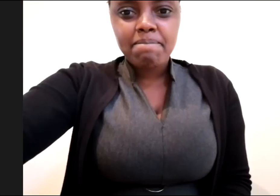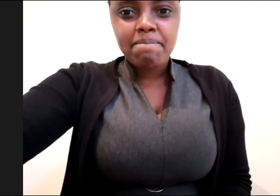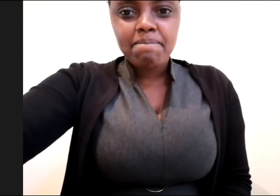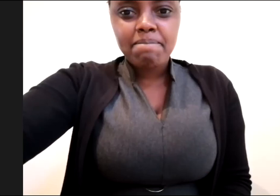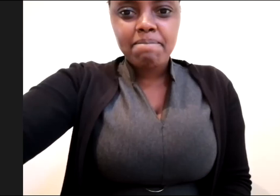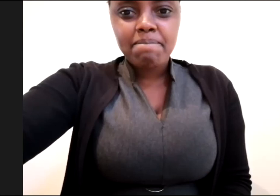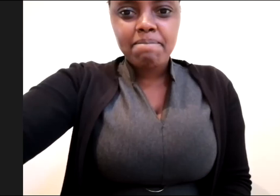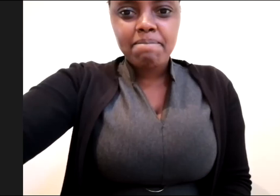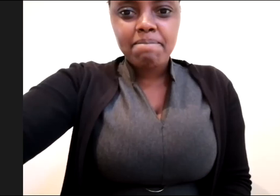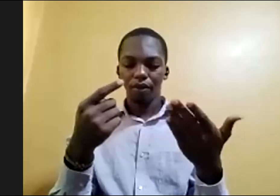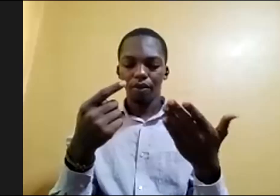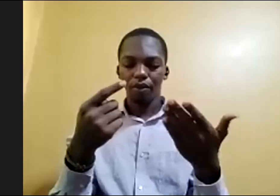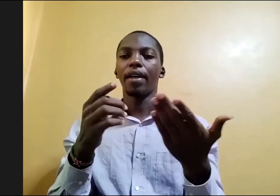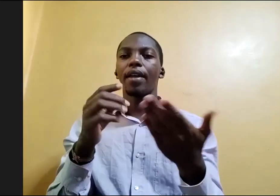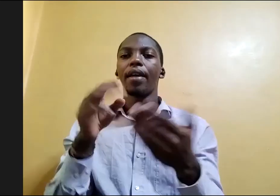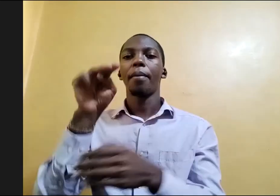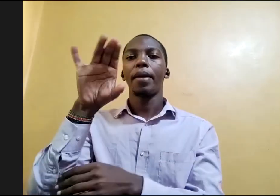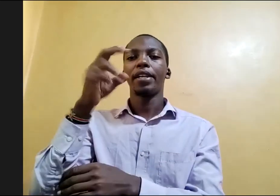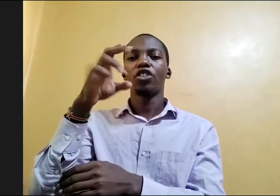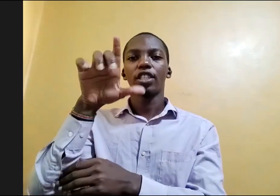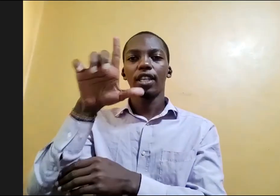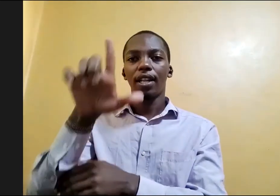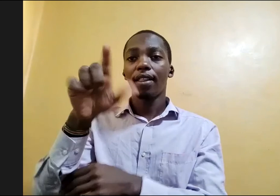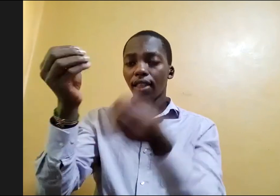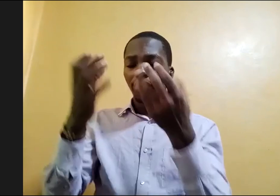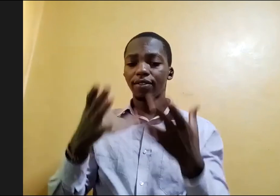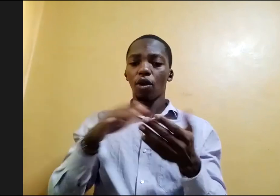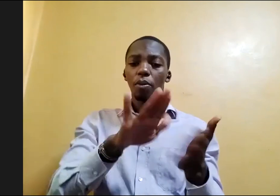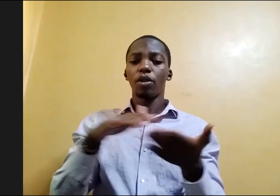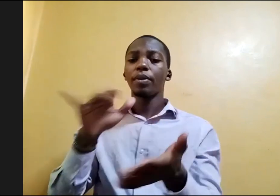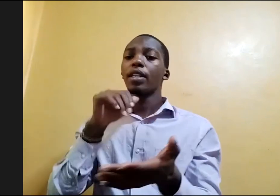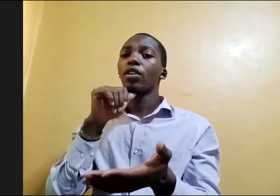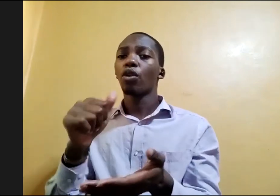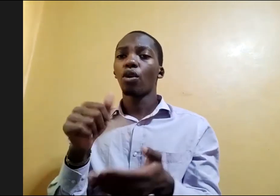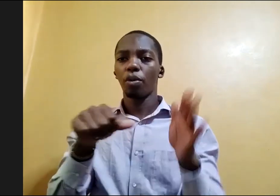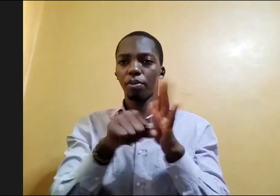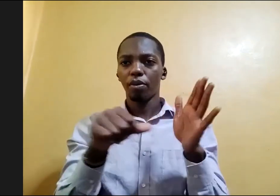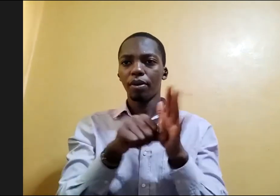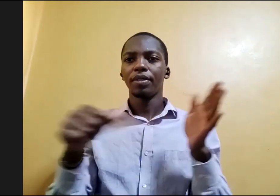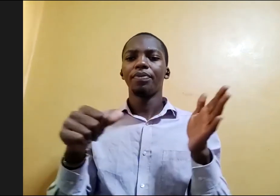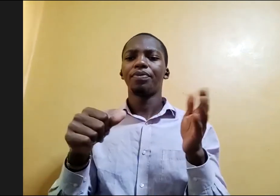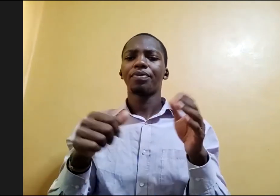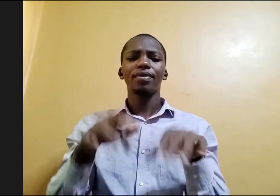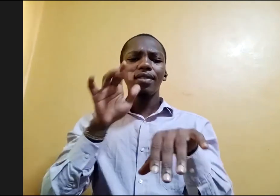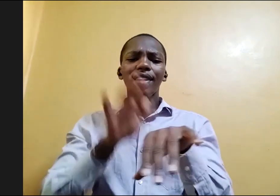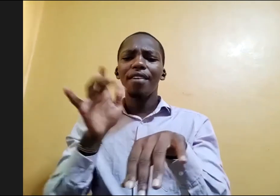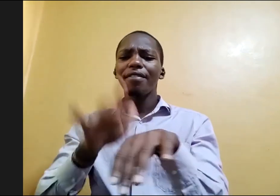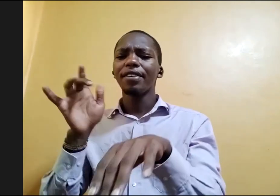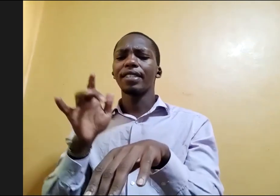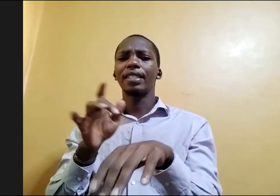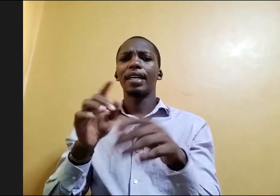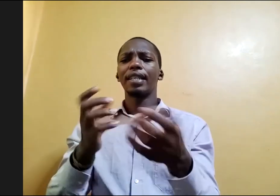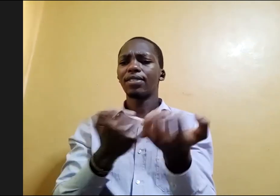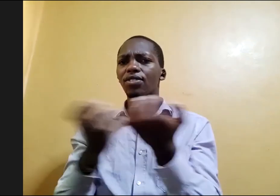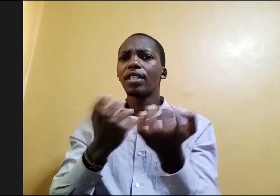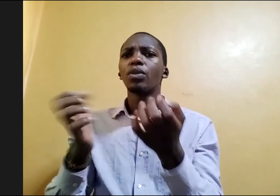by Michelle, it gives opportunities rather than problems. The fact that traders will not hold the certificate, doesn't